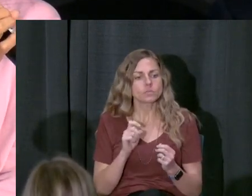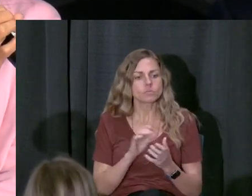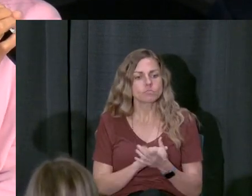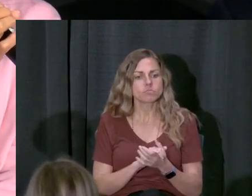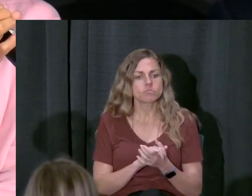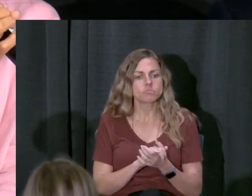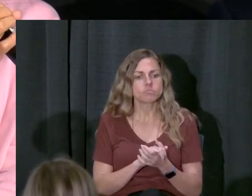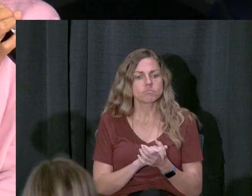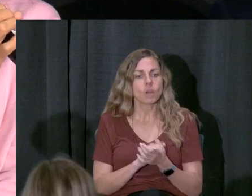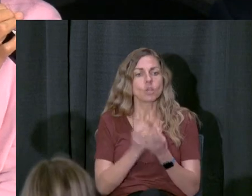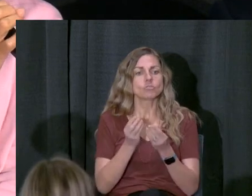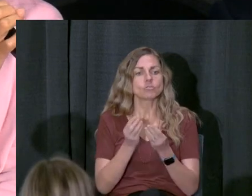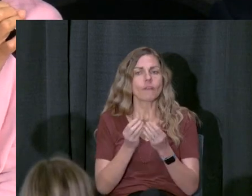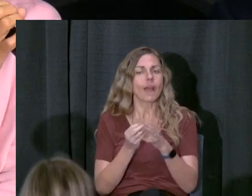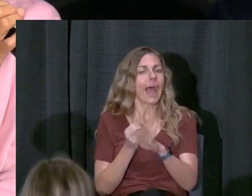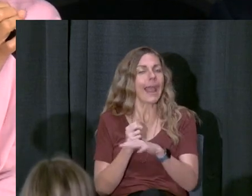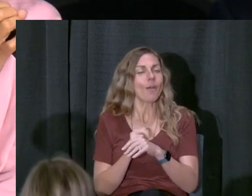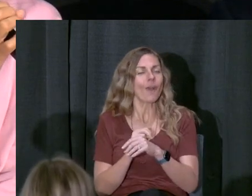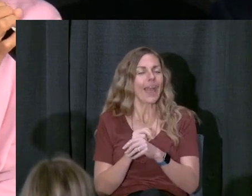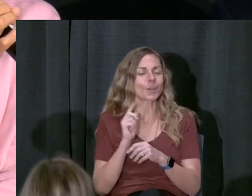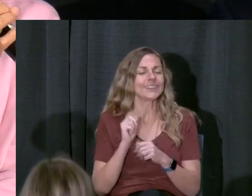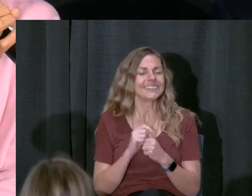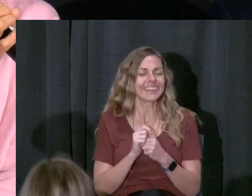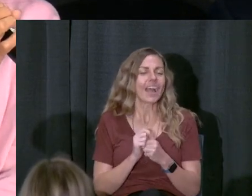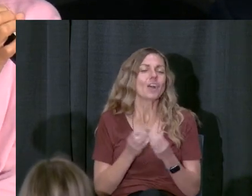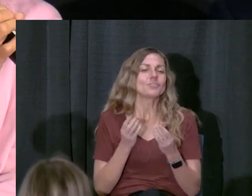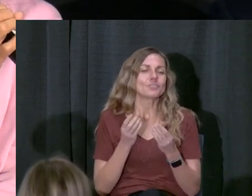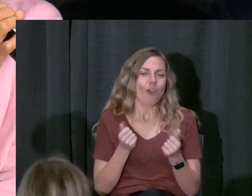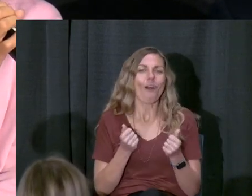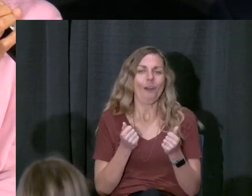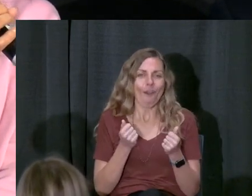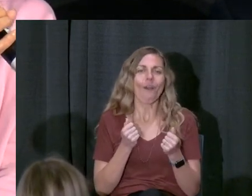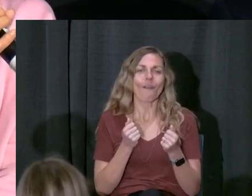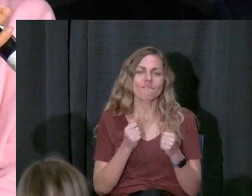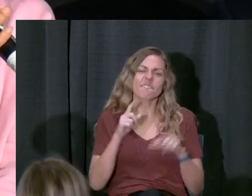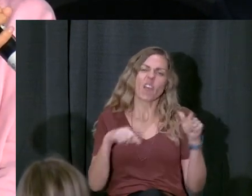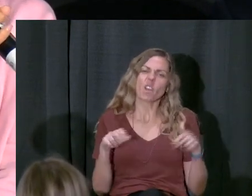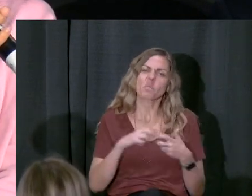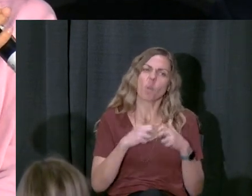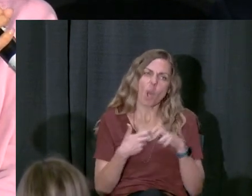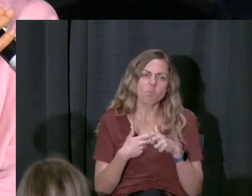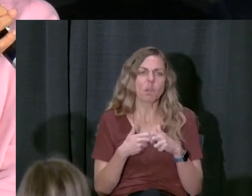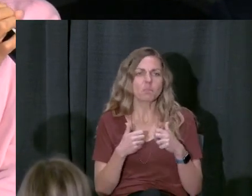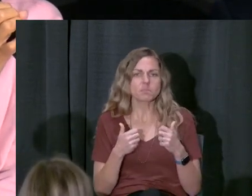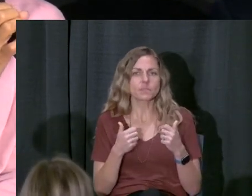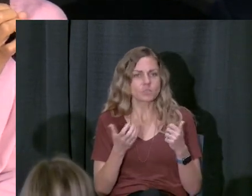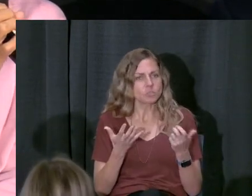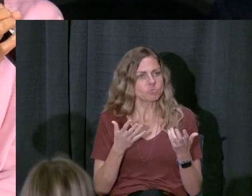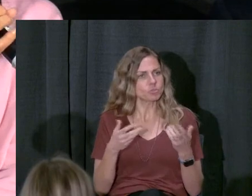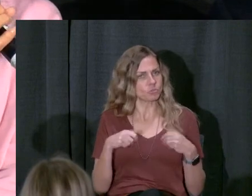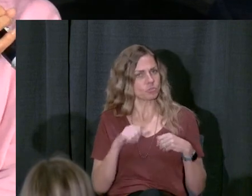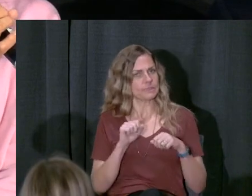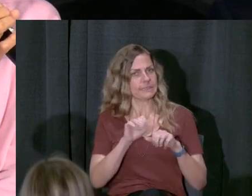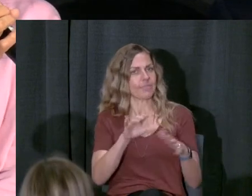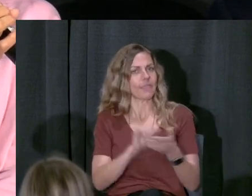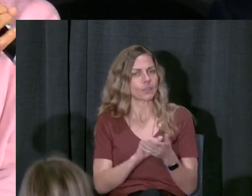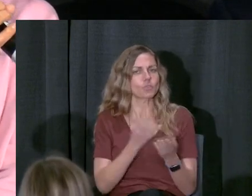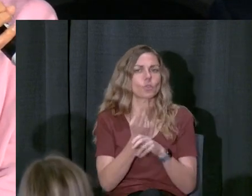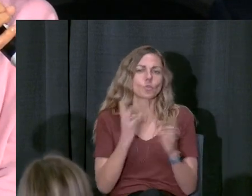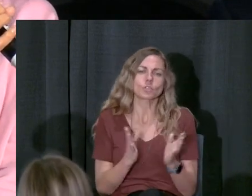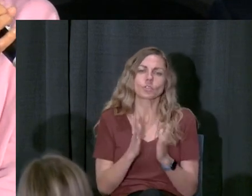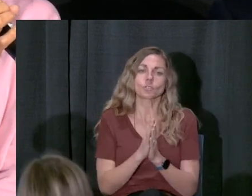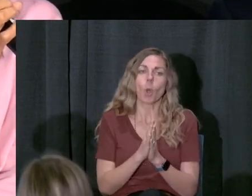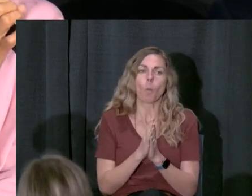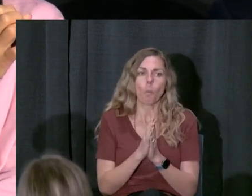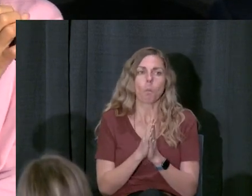know, problems or challenges to send such a robot to the users. So let me introduce 4 of